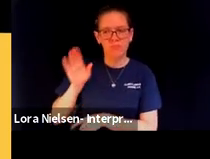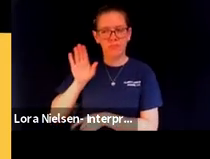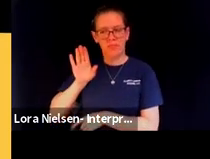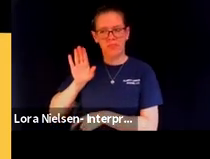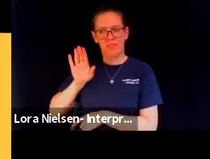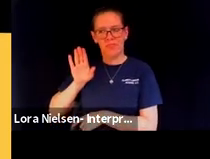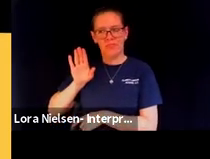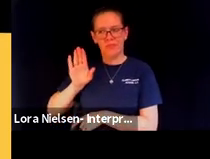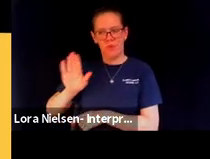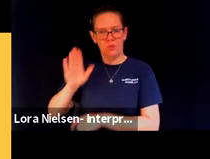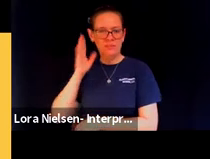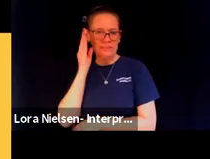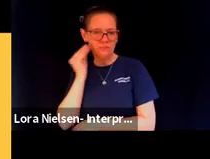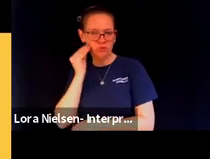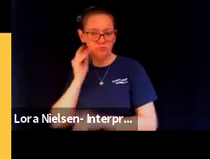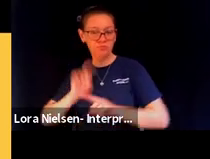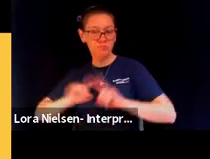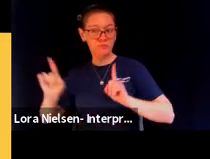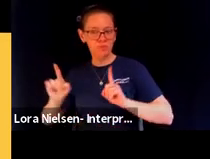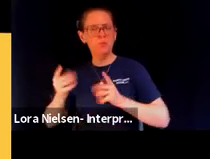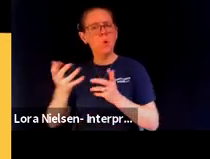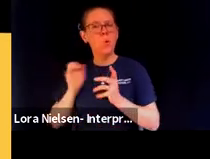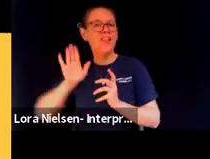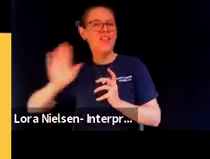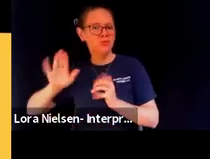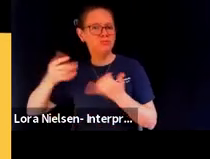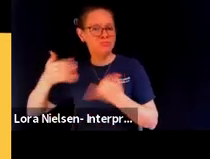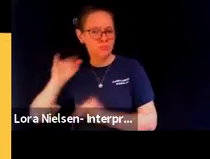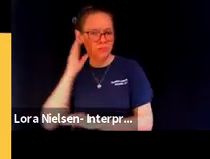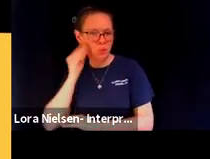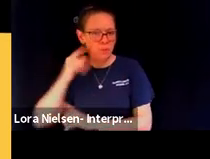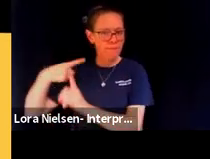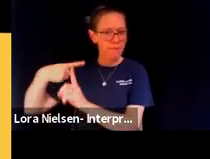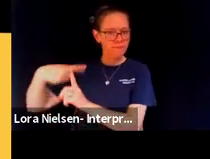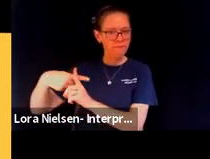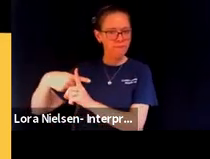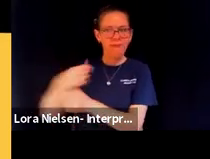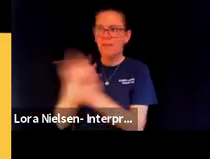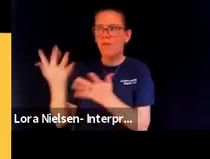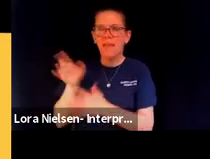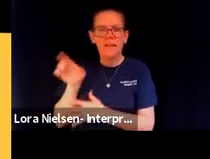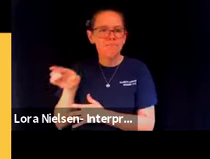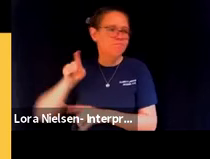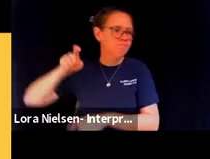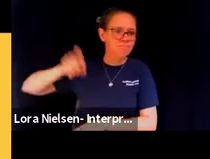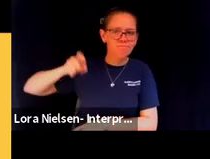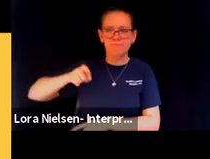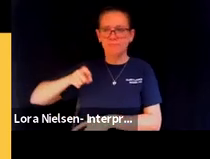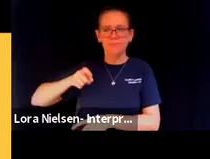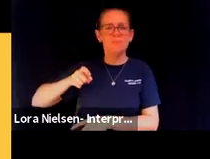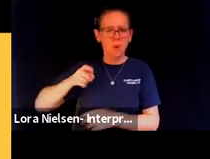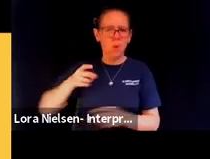experience when they come in is a positive experience, and that they're able to get to everything that they need in the quickest, and most efficient